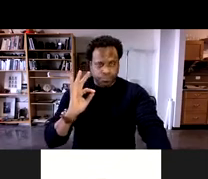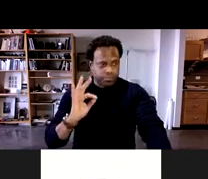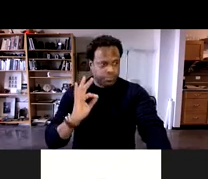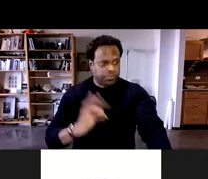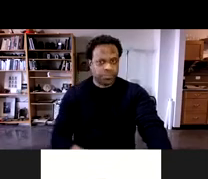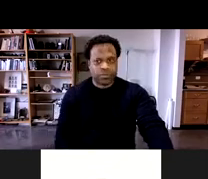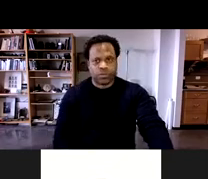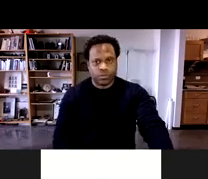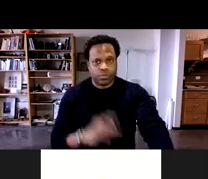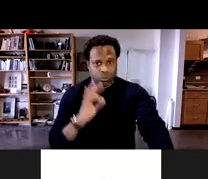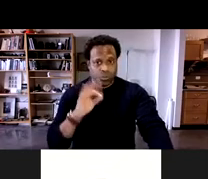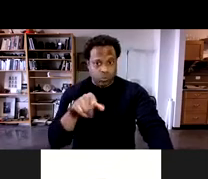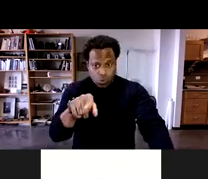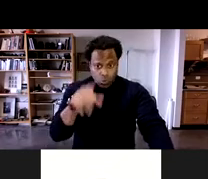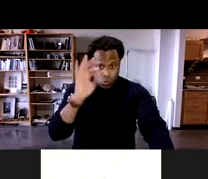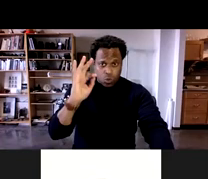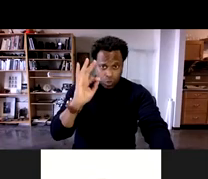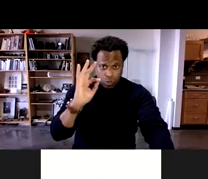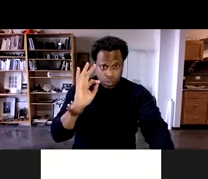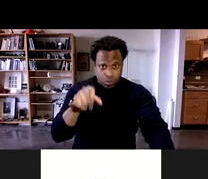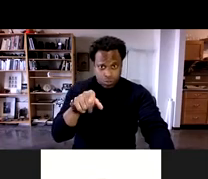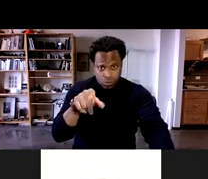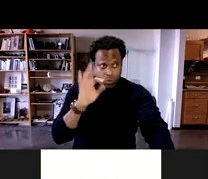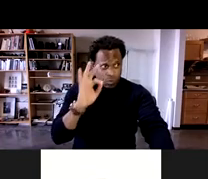You can use the A-OK hand symbol for that.